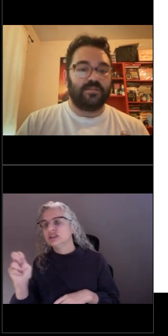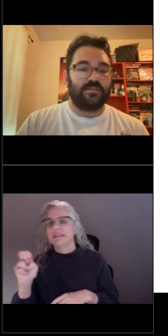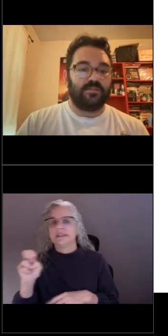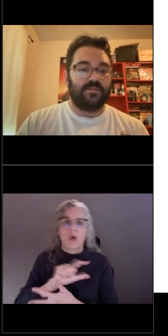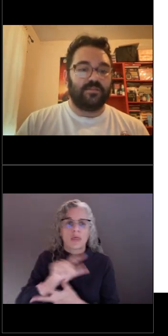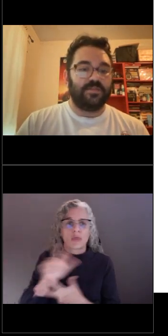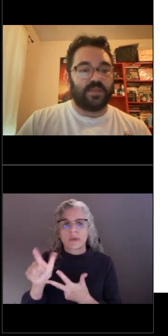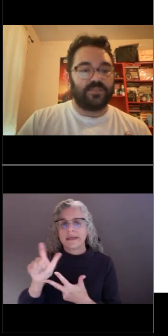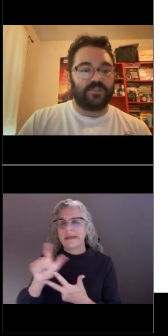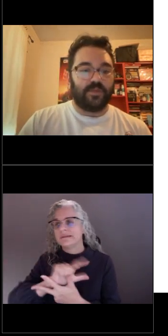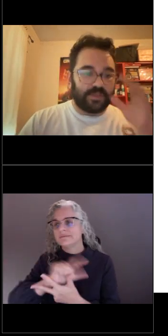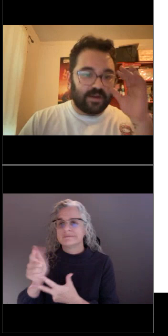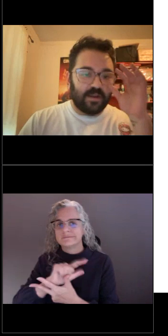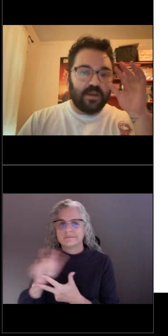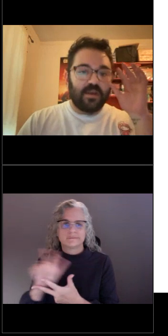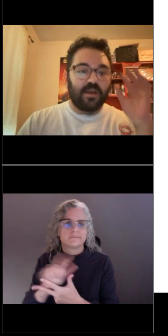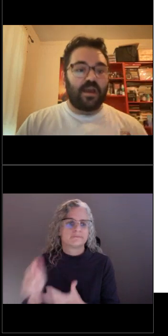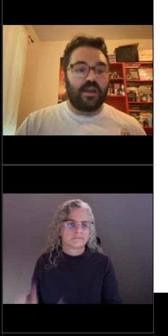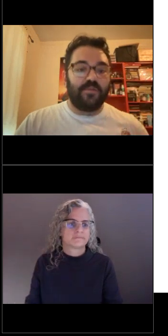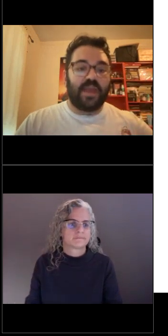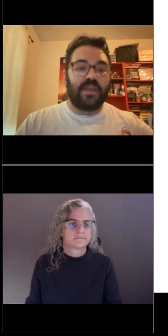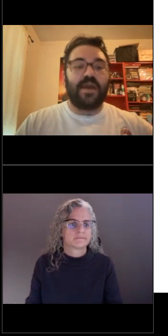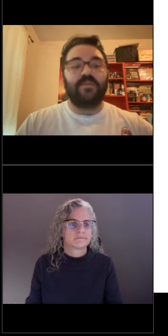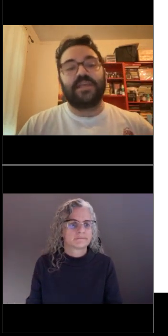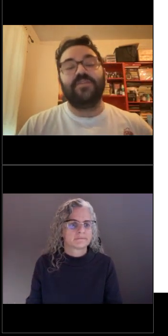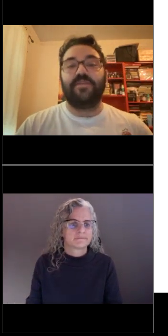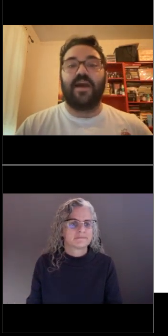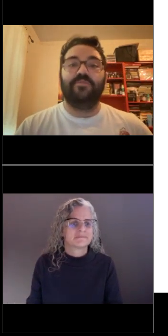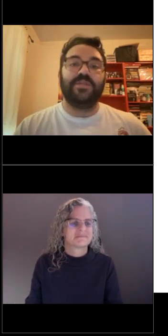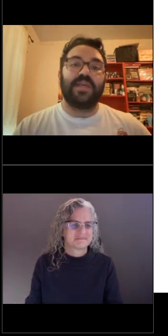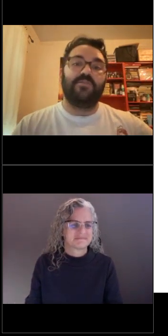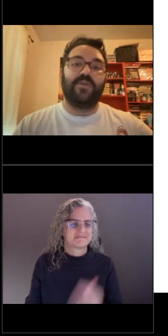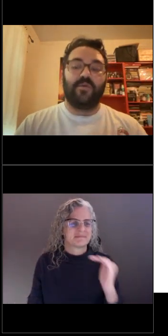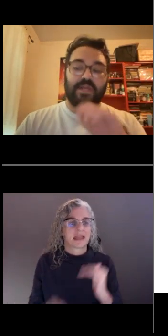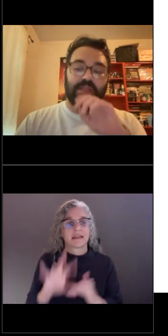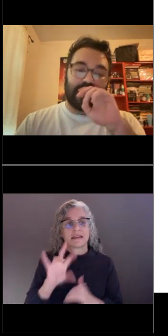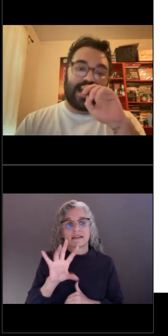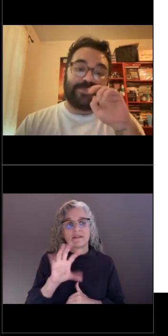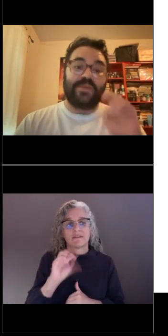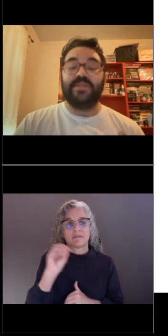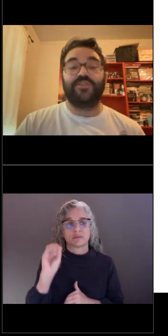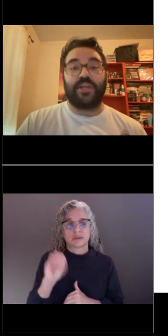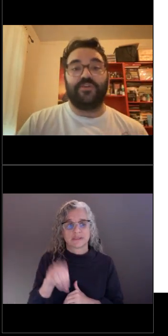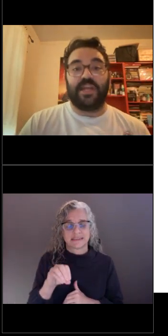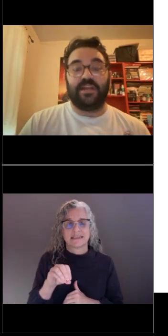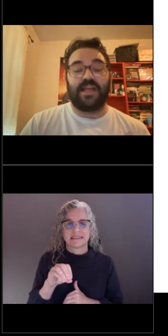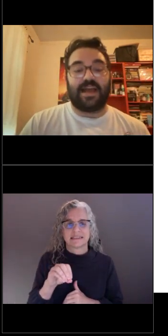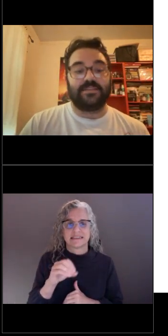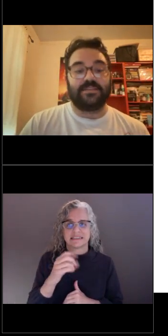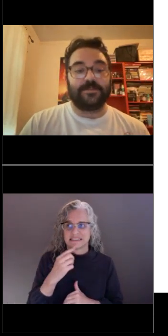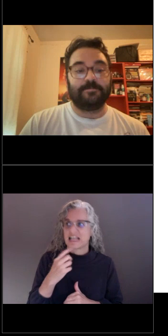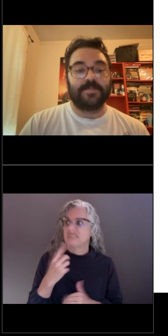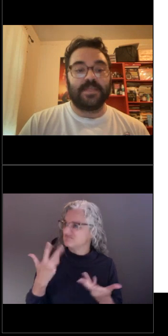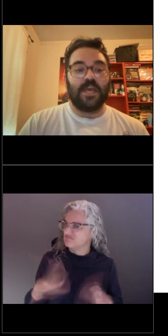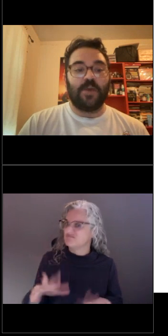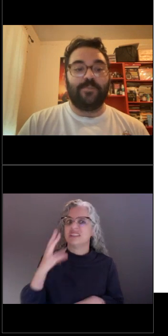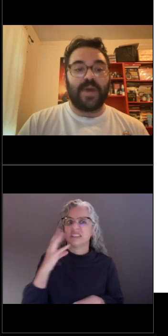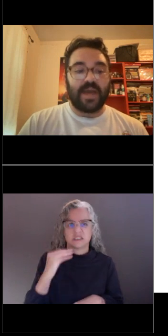And oops, extra bullet point there. And about 75% reported that they had been misgendered in